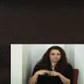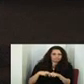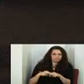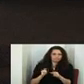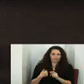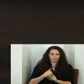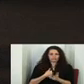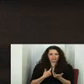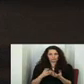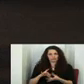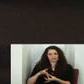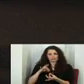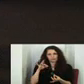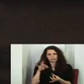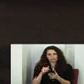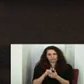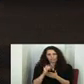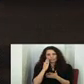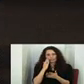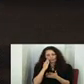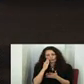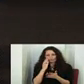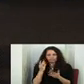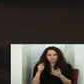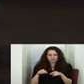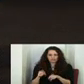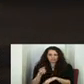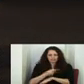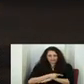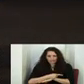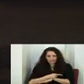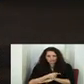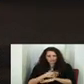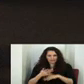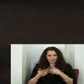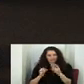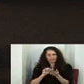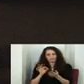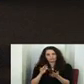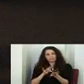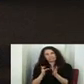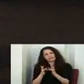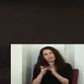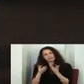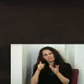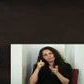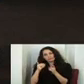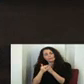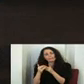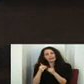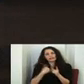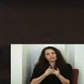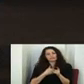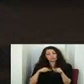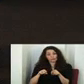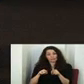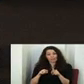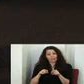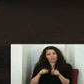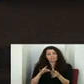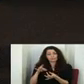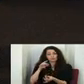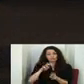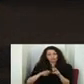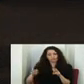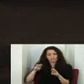in those days in the wilderness, and to remind ourselves that in that spiritual journey, there is opportunity for